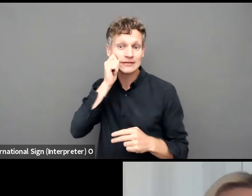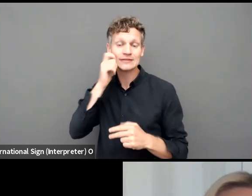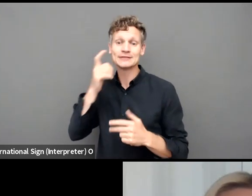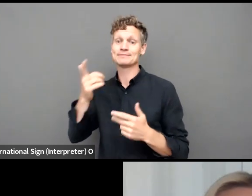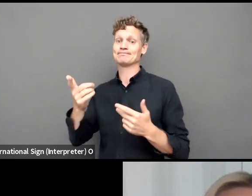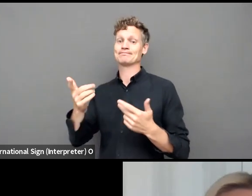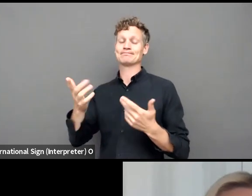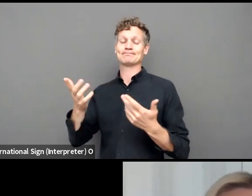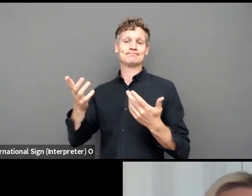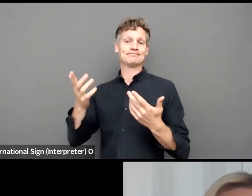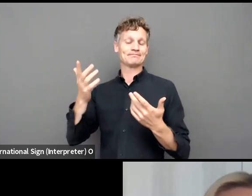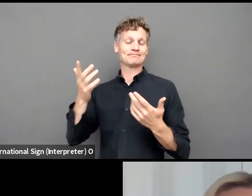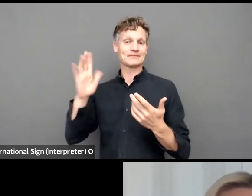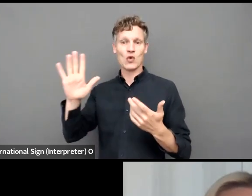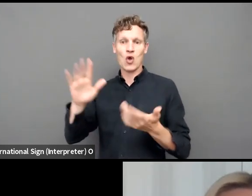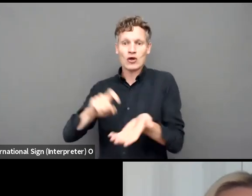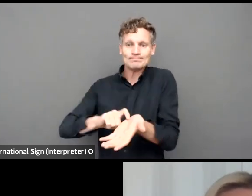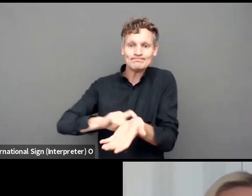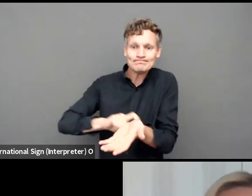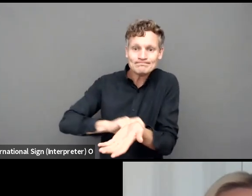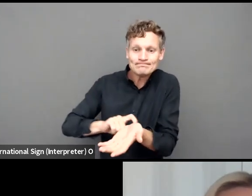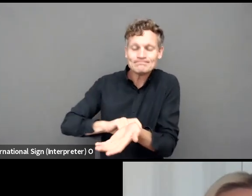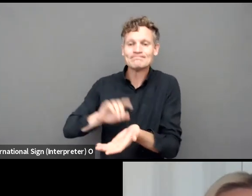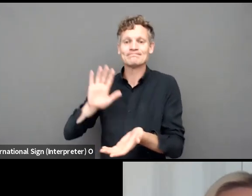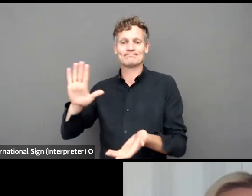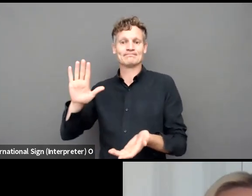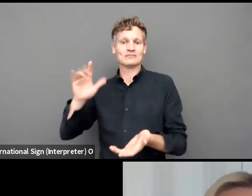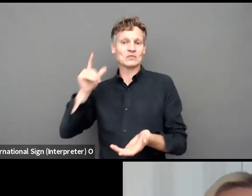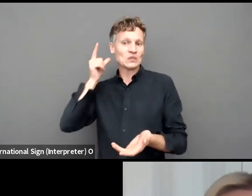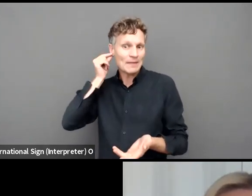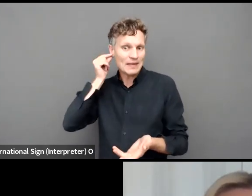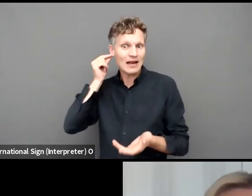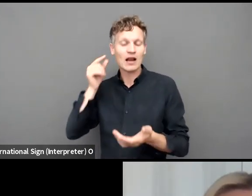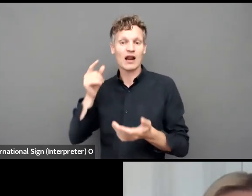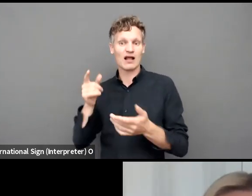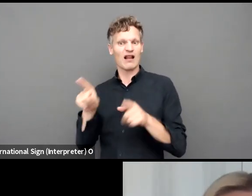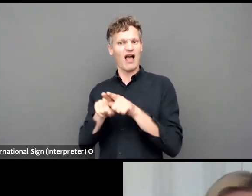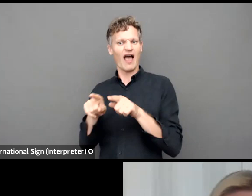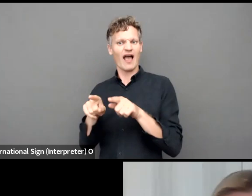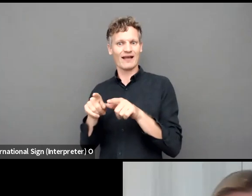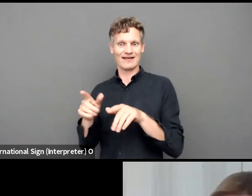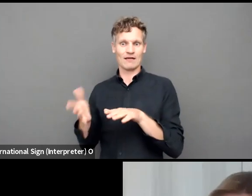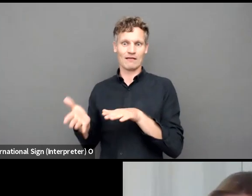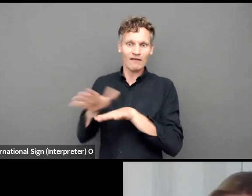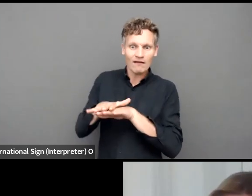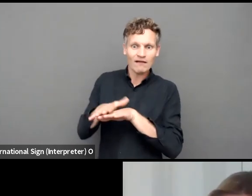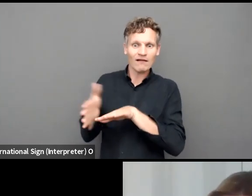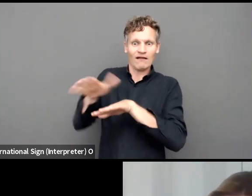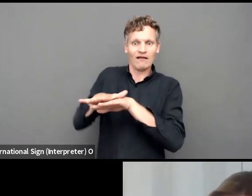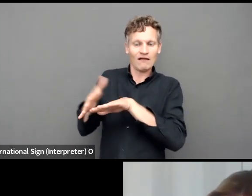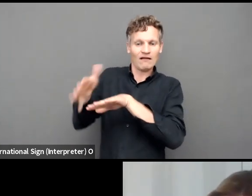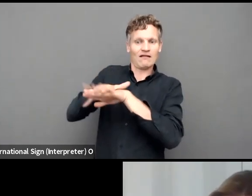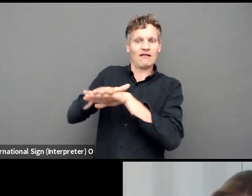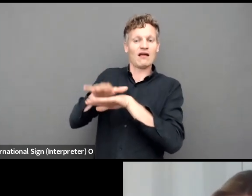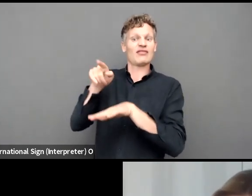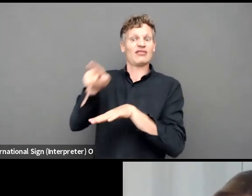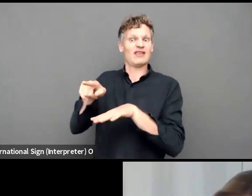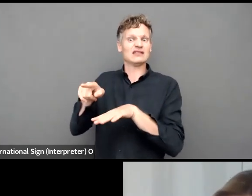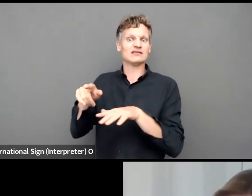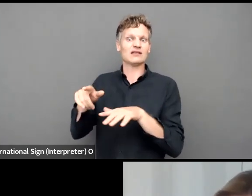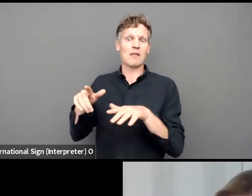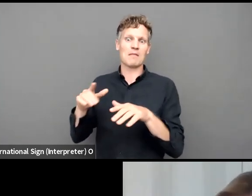play a role in the gender pay gap. Is this true? Is it isn't? Here's an opportunity for you to educate us a little